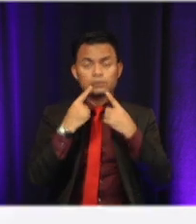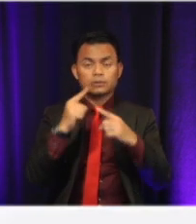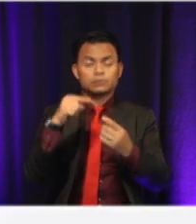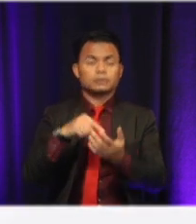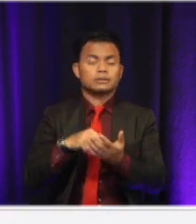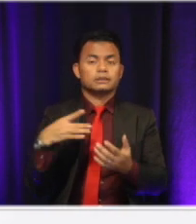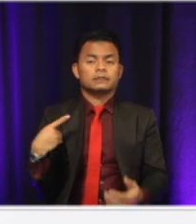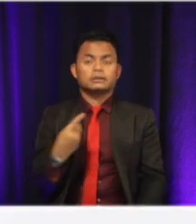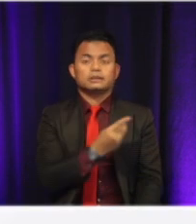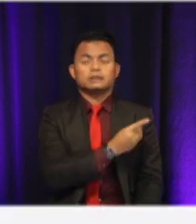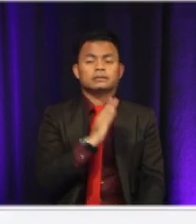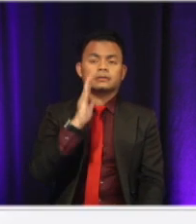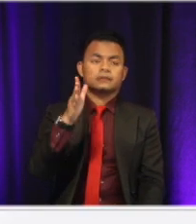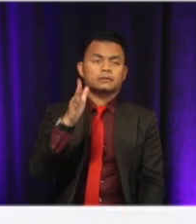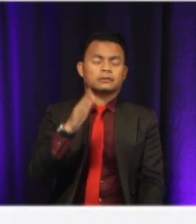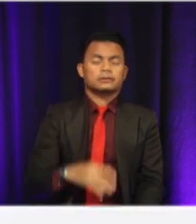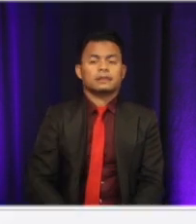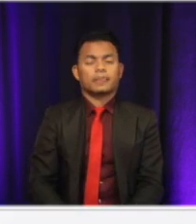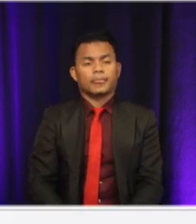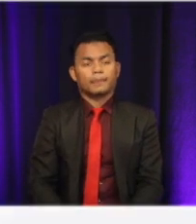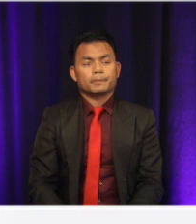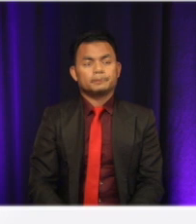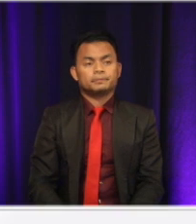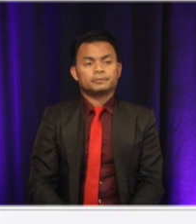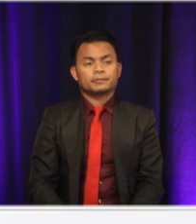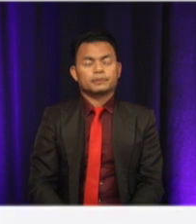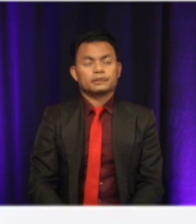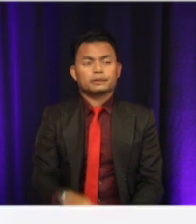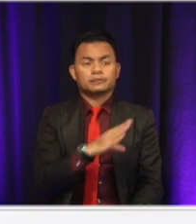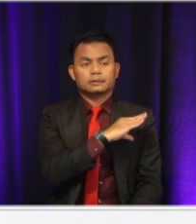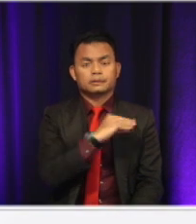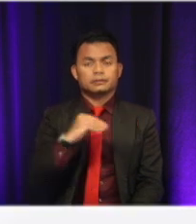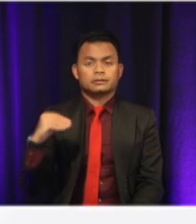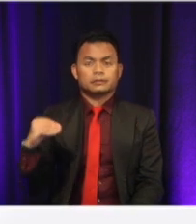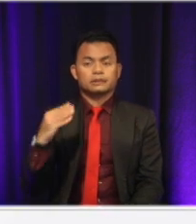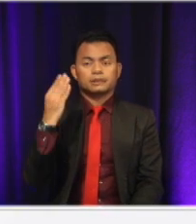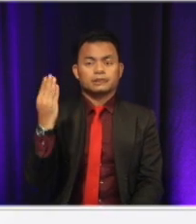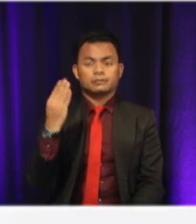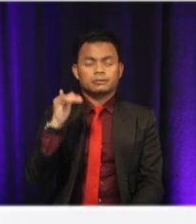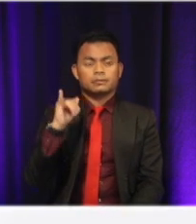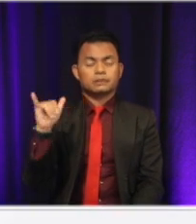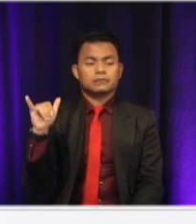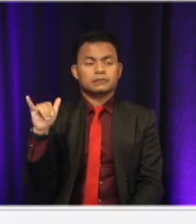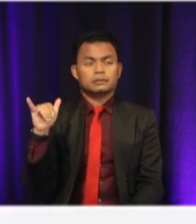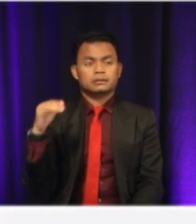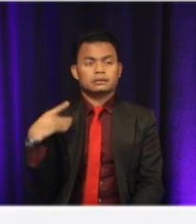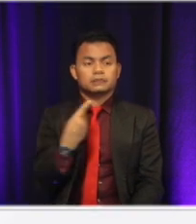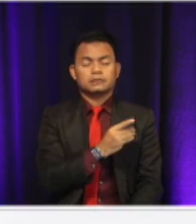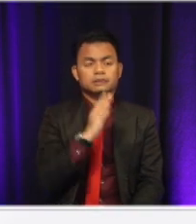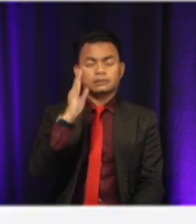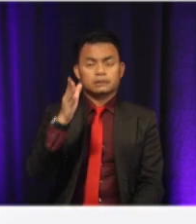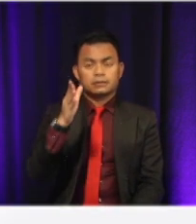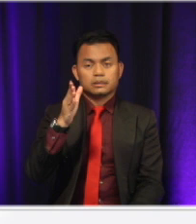4 points that I wish to discuss. And normally, I would suggest the 3 or 4 points